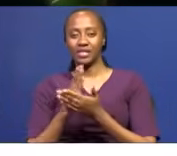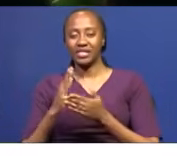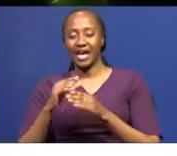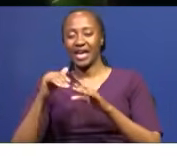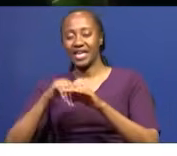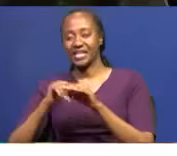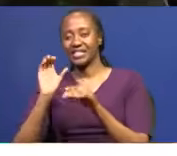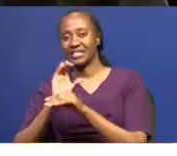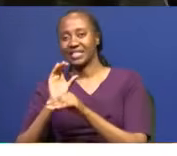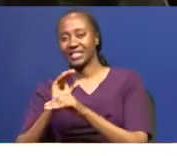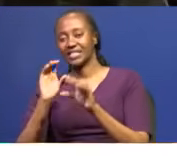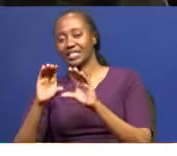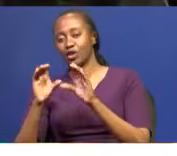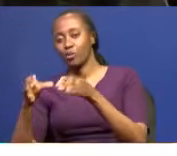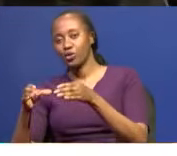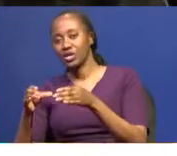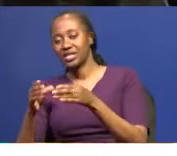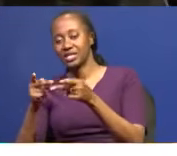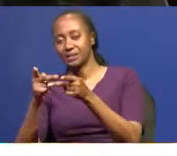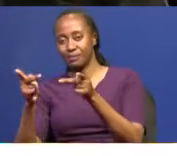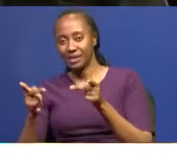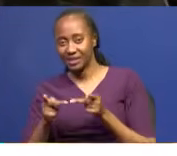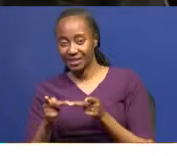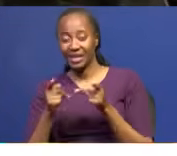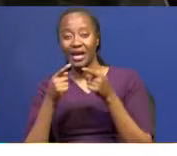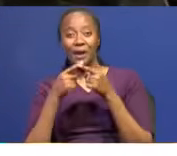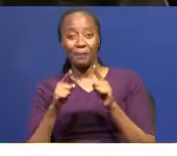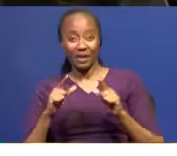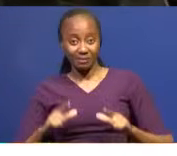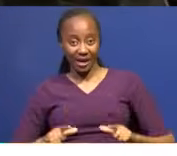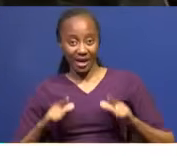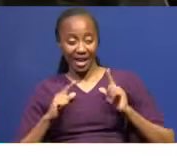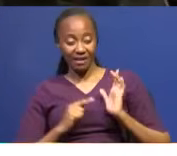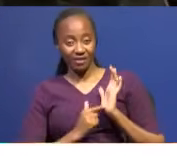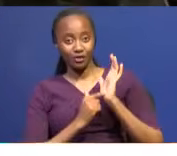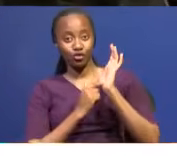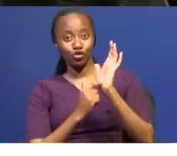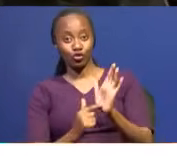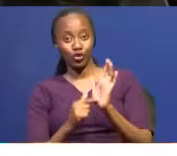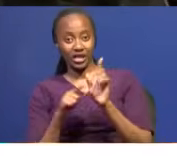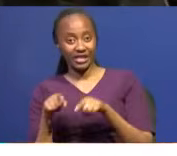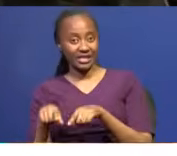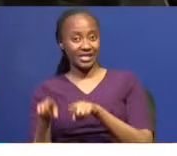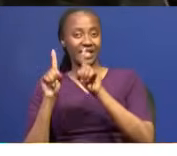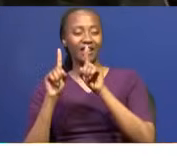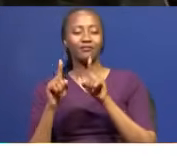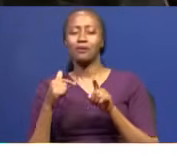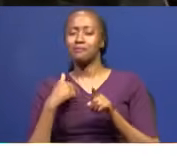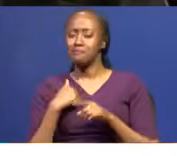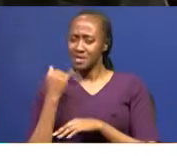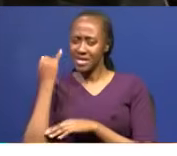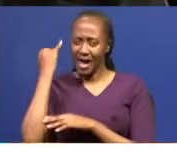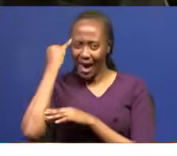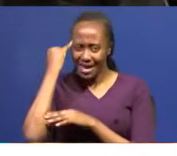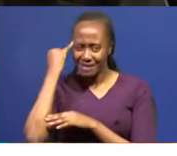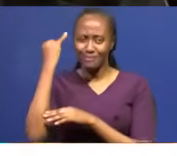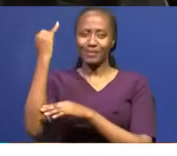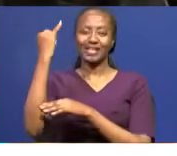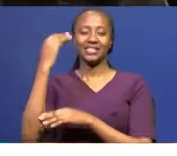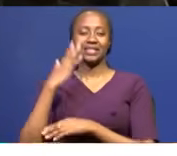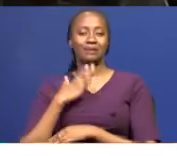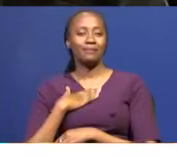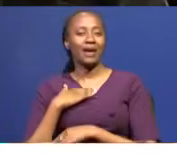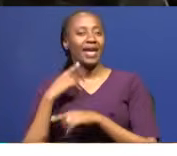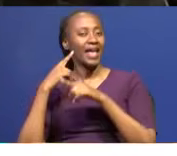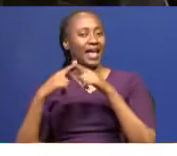community spaces. My life has presented itself in a manner that I imagined my experience